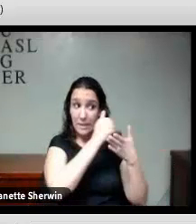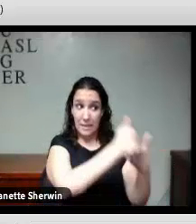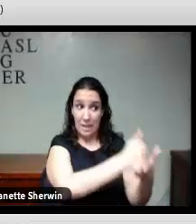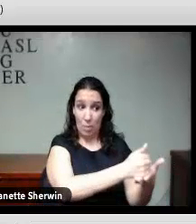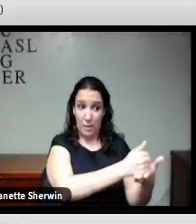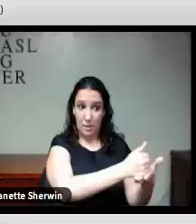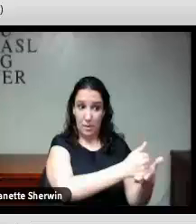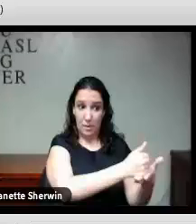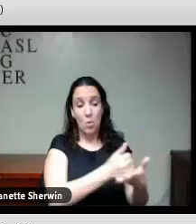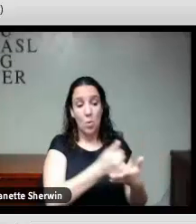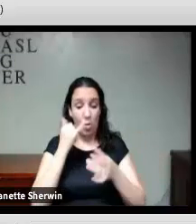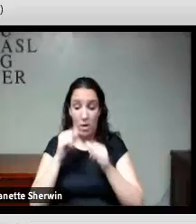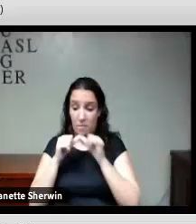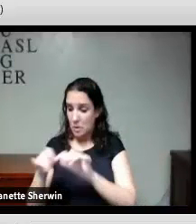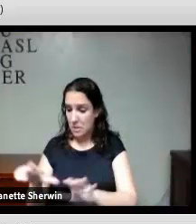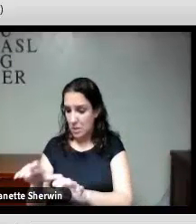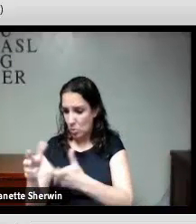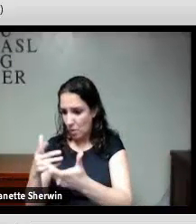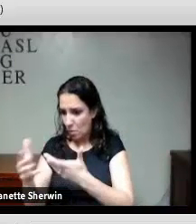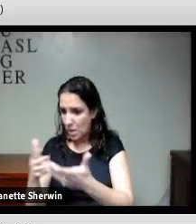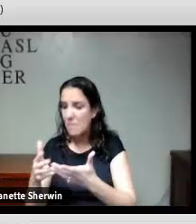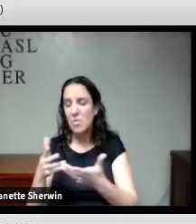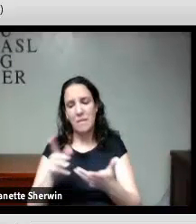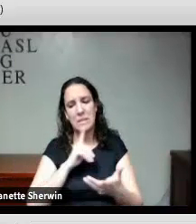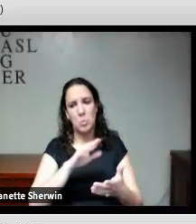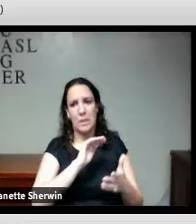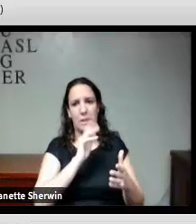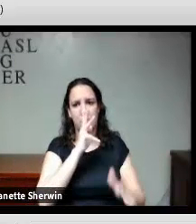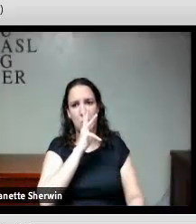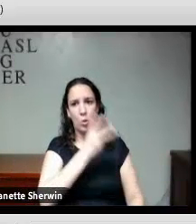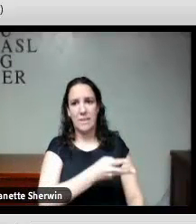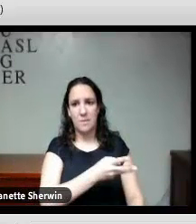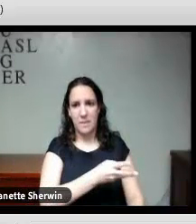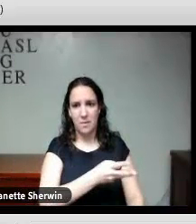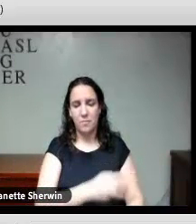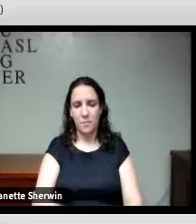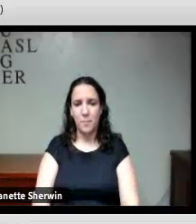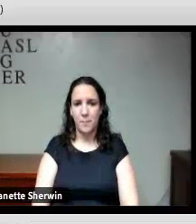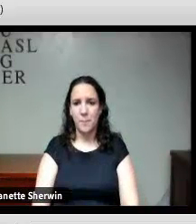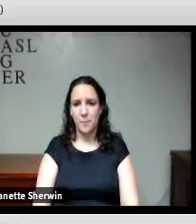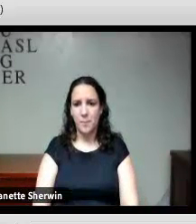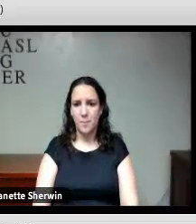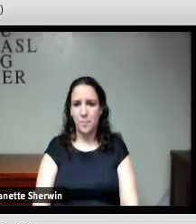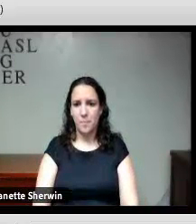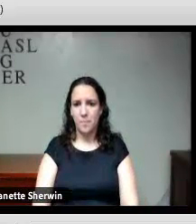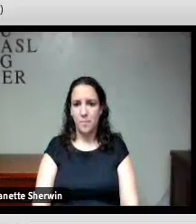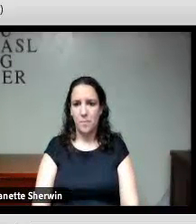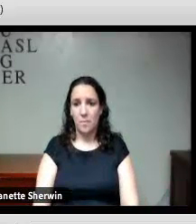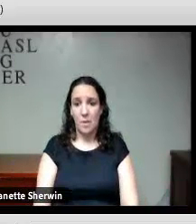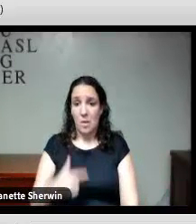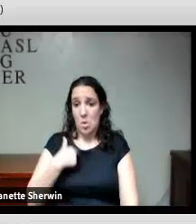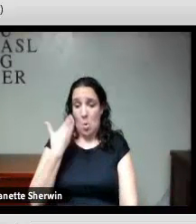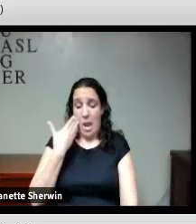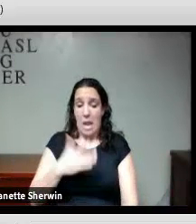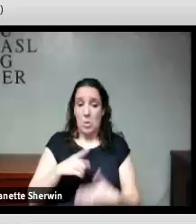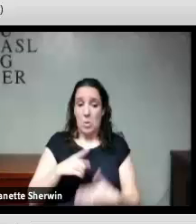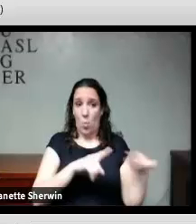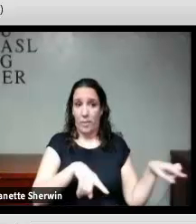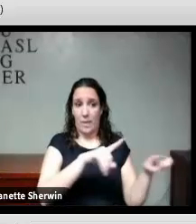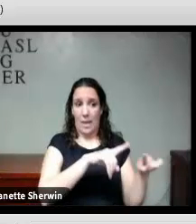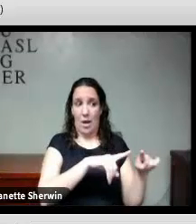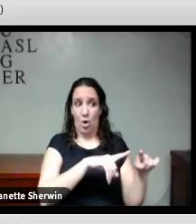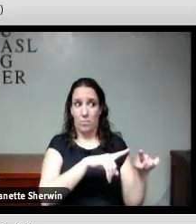doing something and don't pay attention to them, it's very dismissive. And again, we don't know what they've been going through before they got to the library,